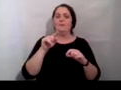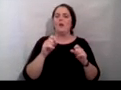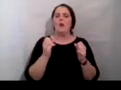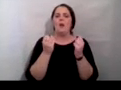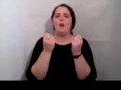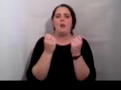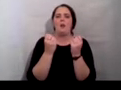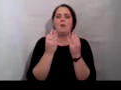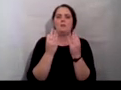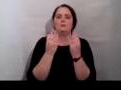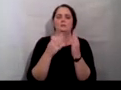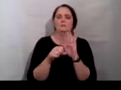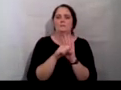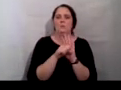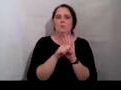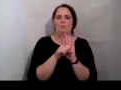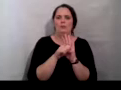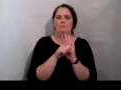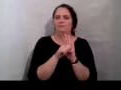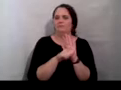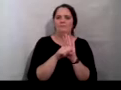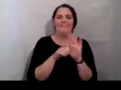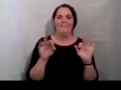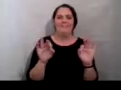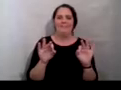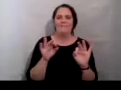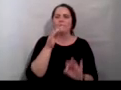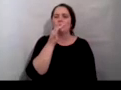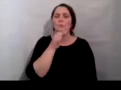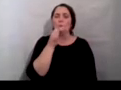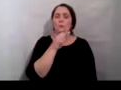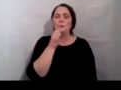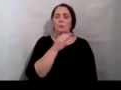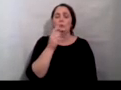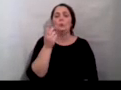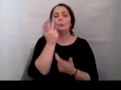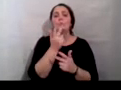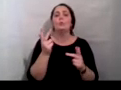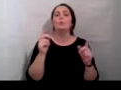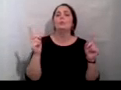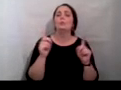using any traditional codes and symbols, or very few, if you like. She's using that